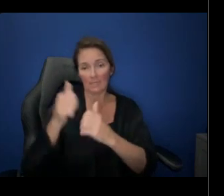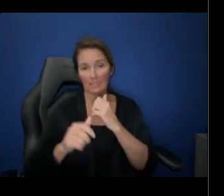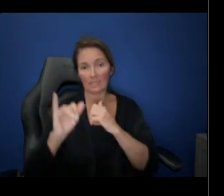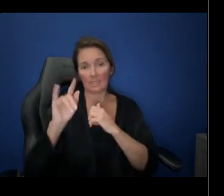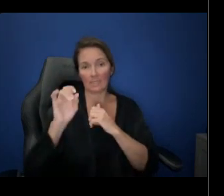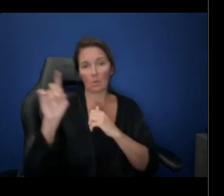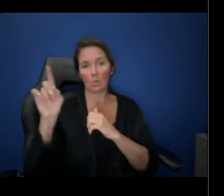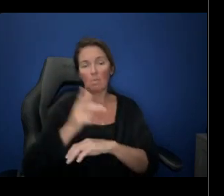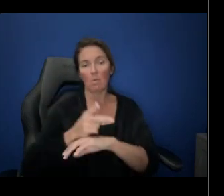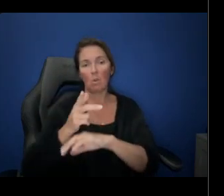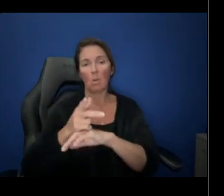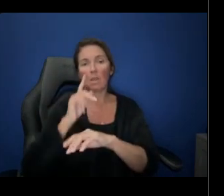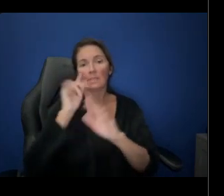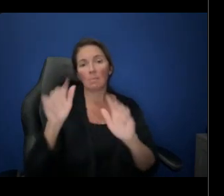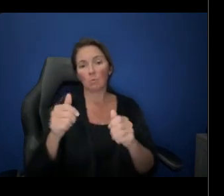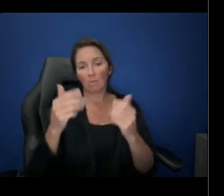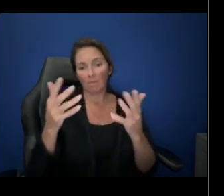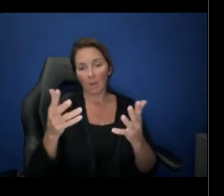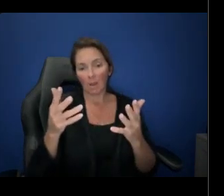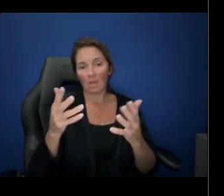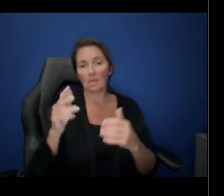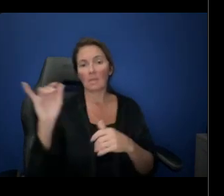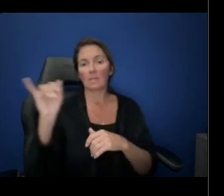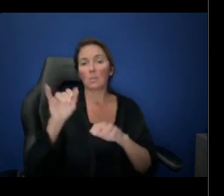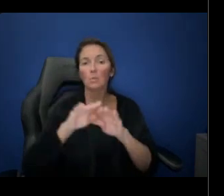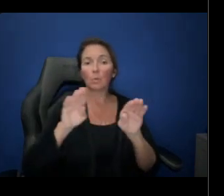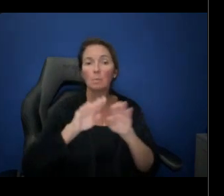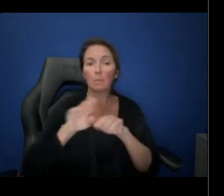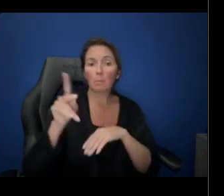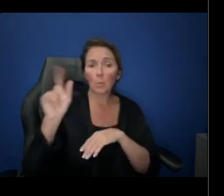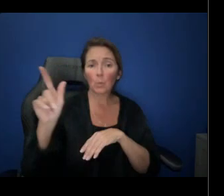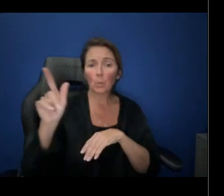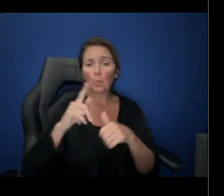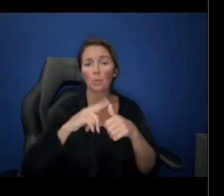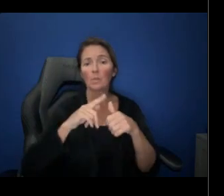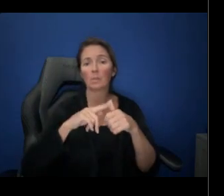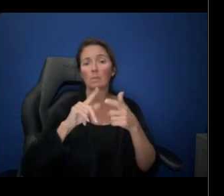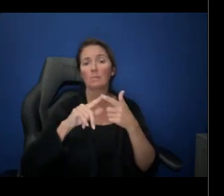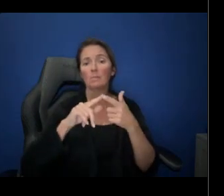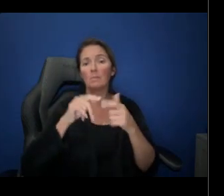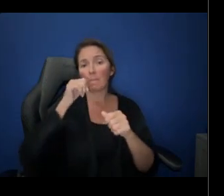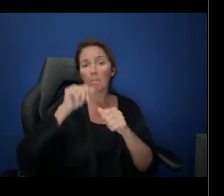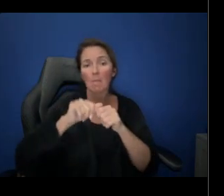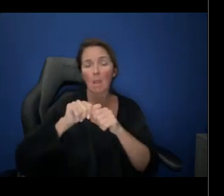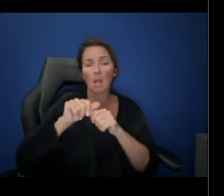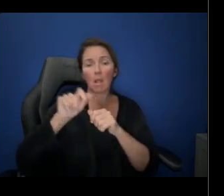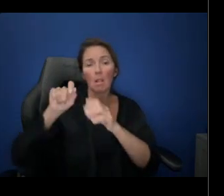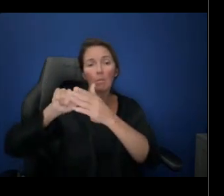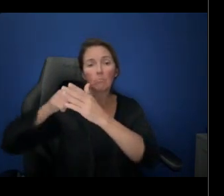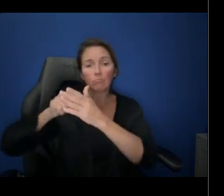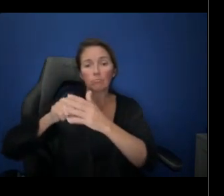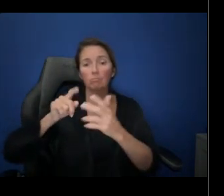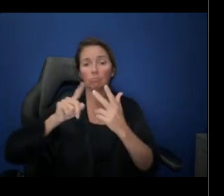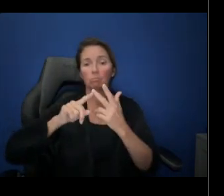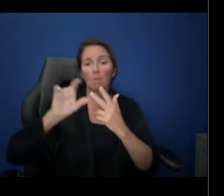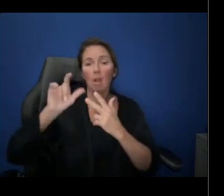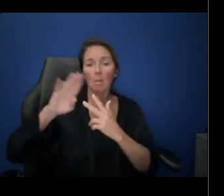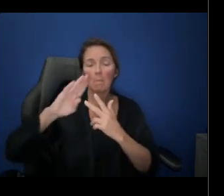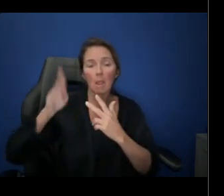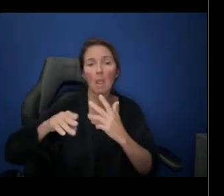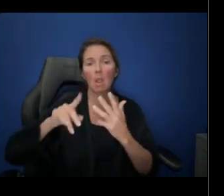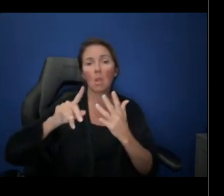where parking is provided, such as a swimming pool, a mail kiosk, a clubhouse, or recreational